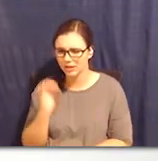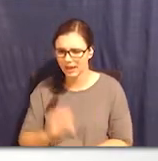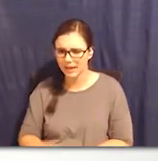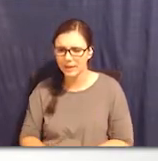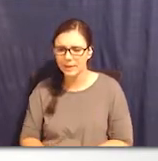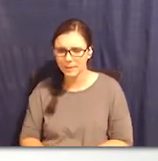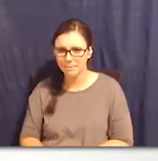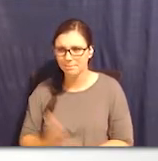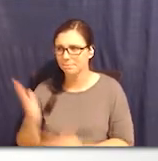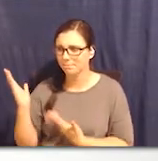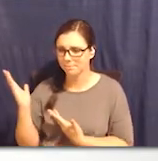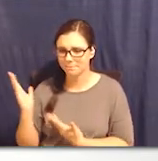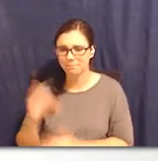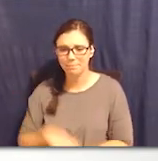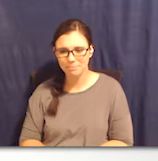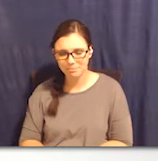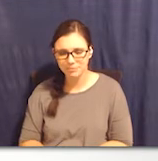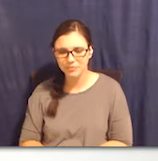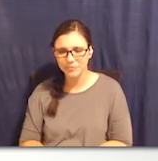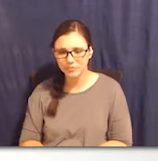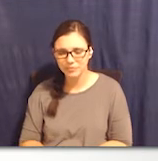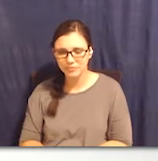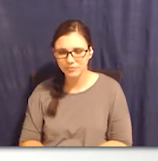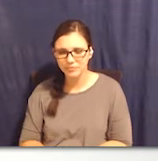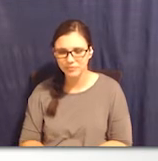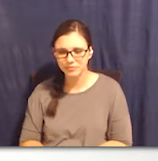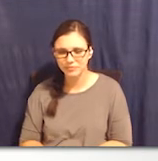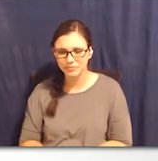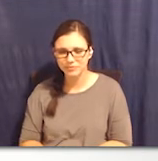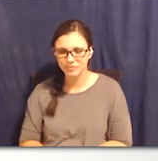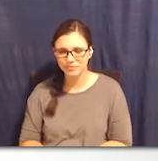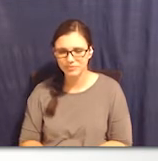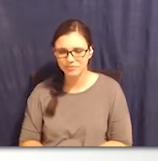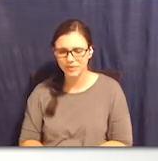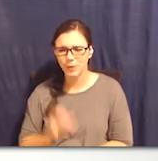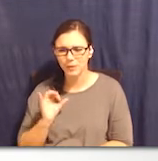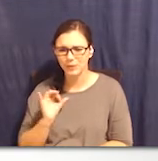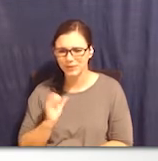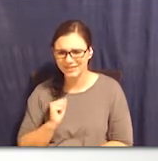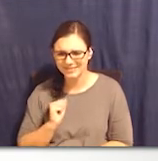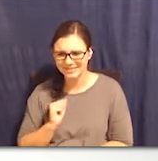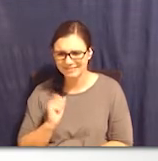Could do a quick show of the pages. Here they are.